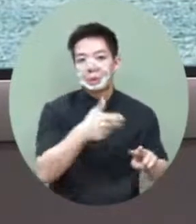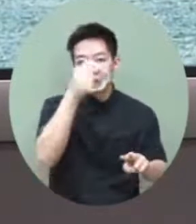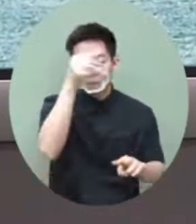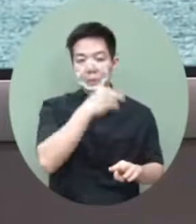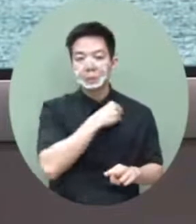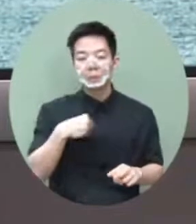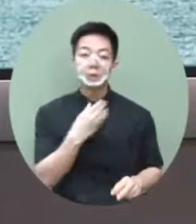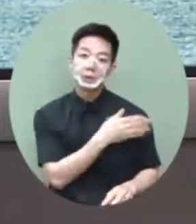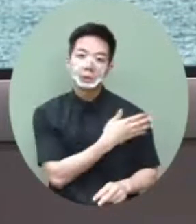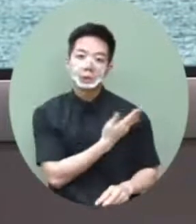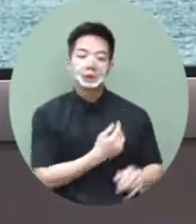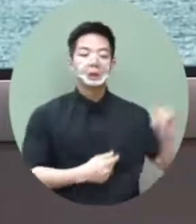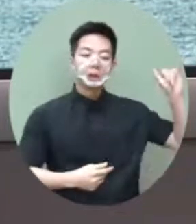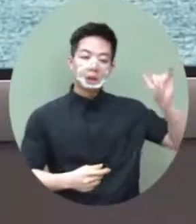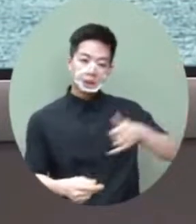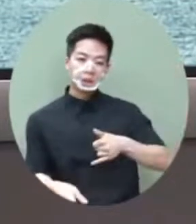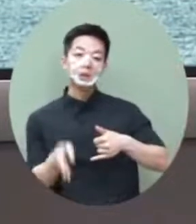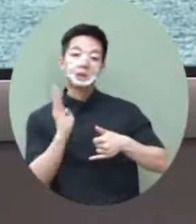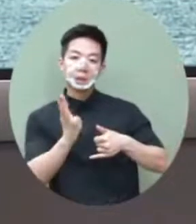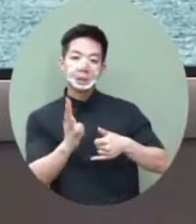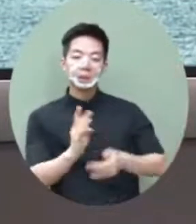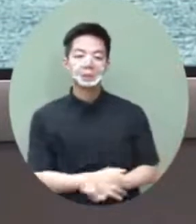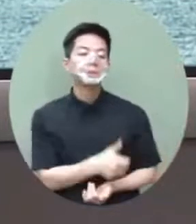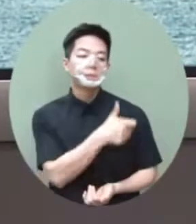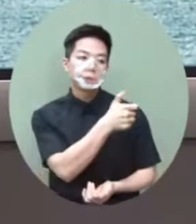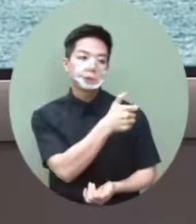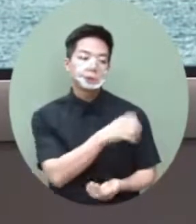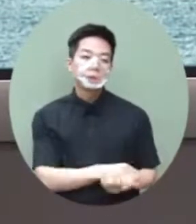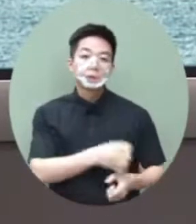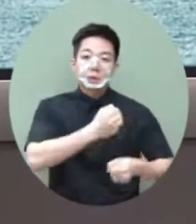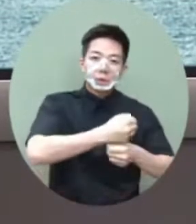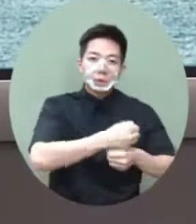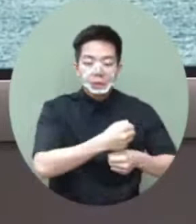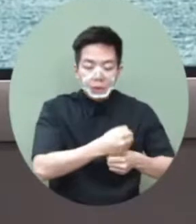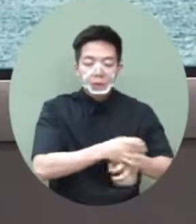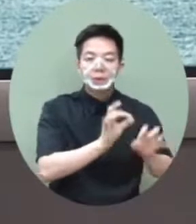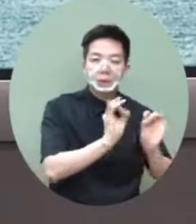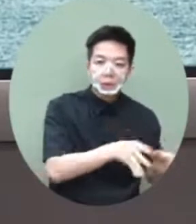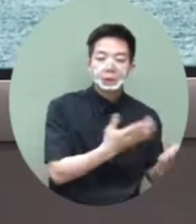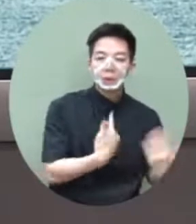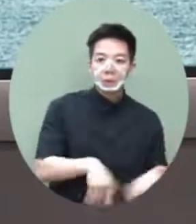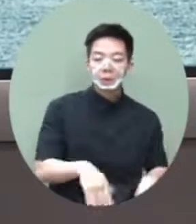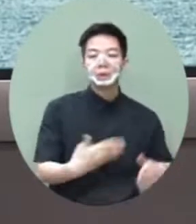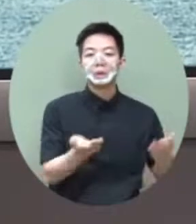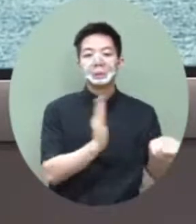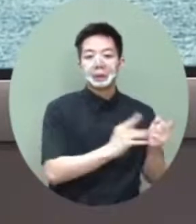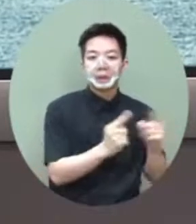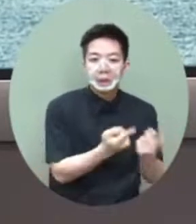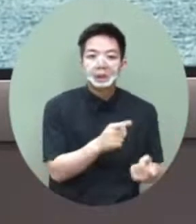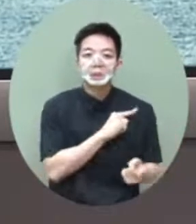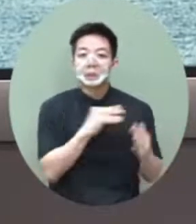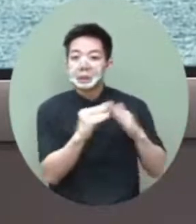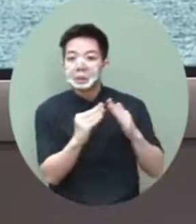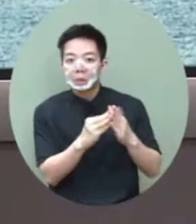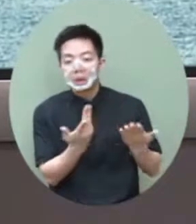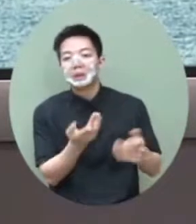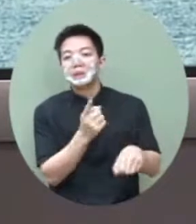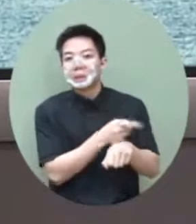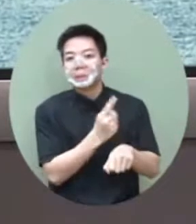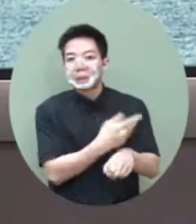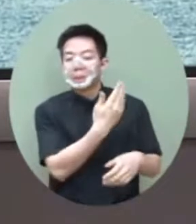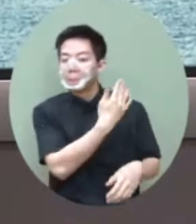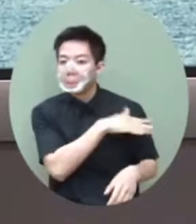sector. We are grateful for the help from the central authorities as well as from